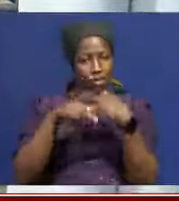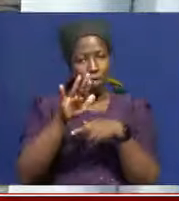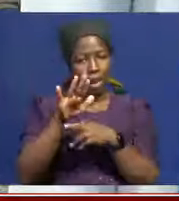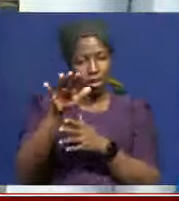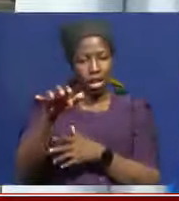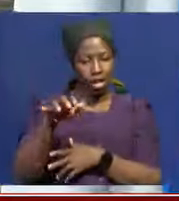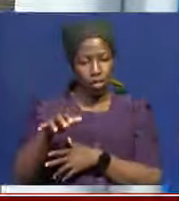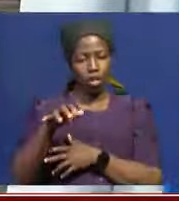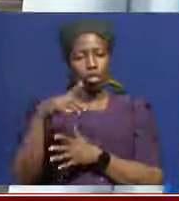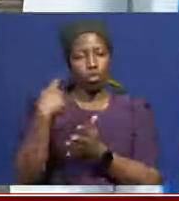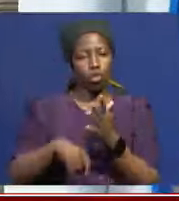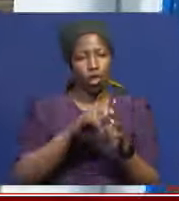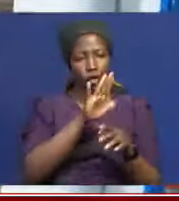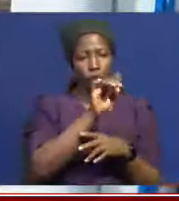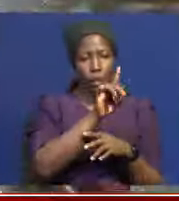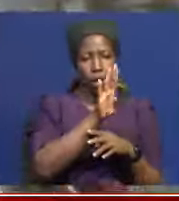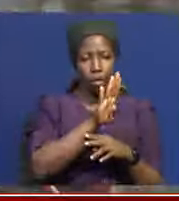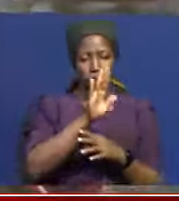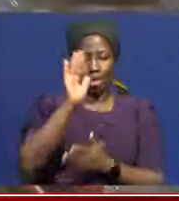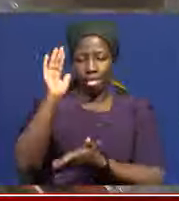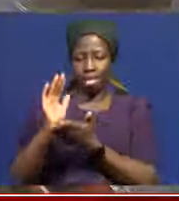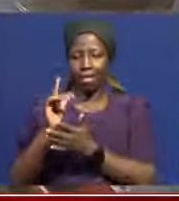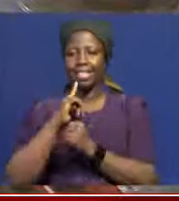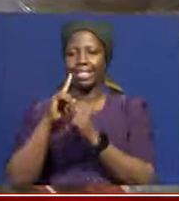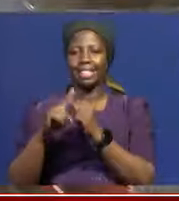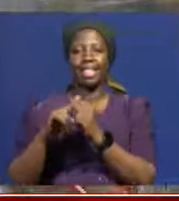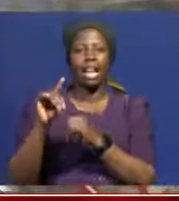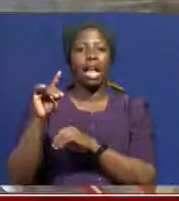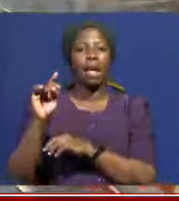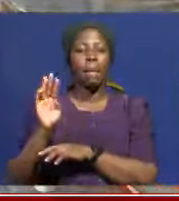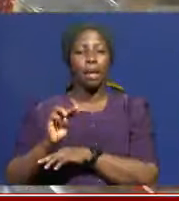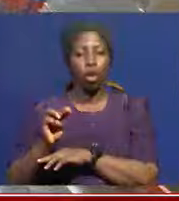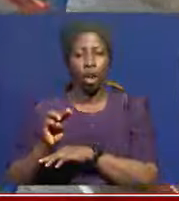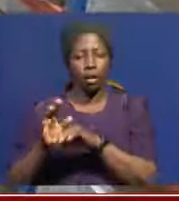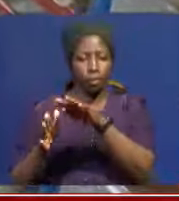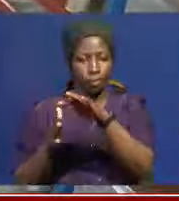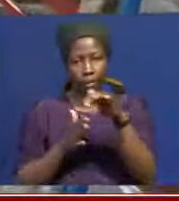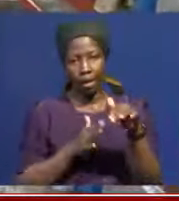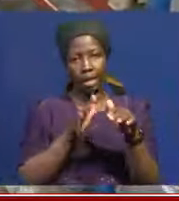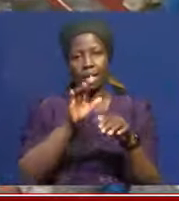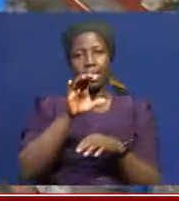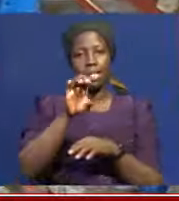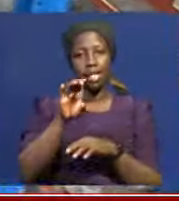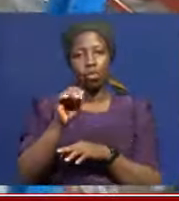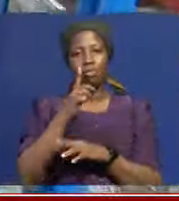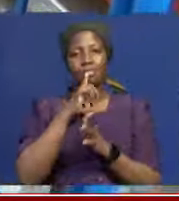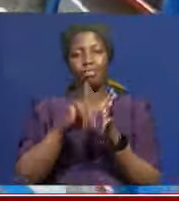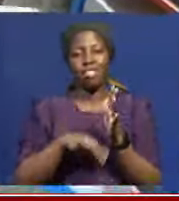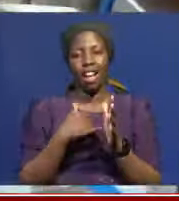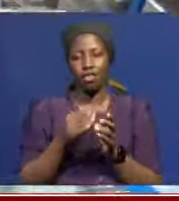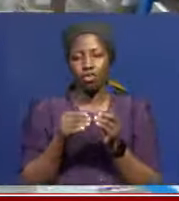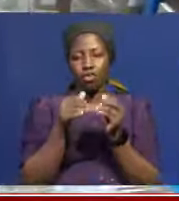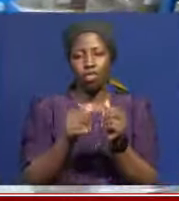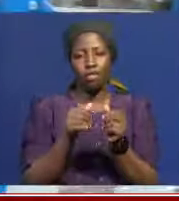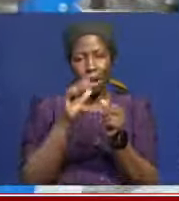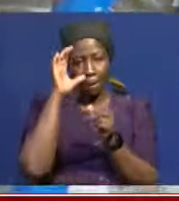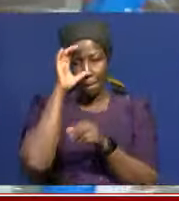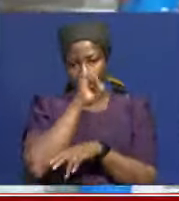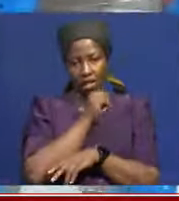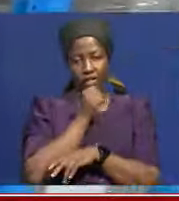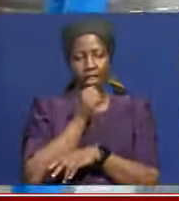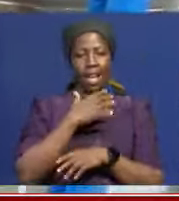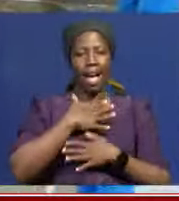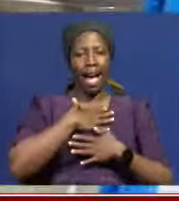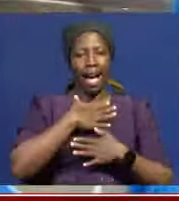billion to 600 million shillings. Meanwhile, KEMSA CEO Dr. Andrew Mulwa says it has sorted out the shortage in supply of asthma